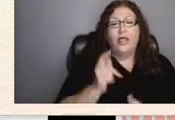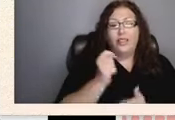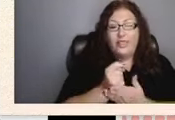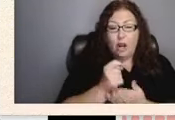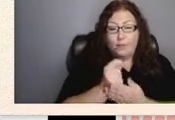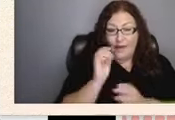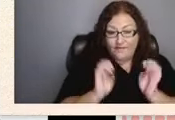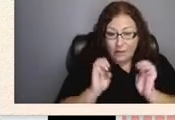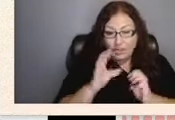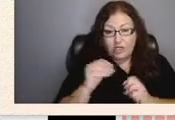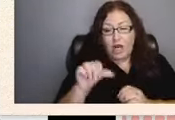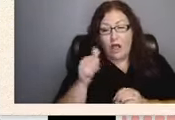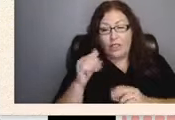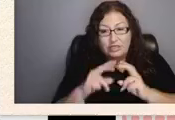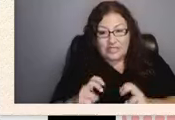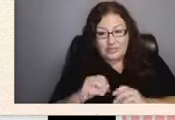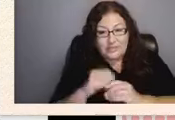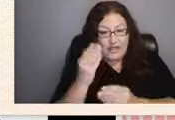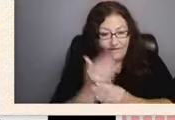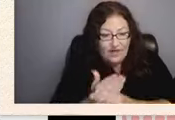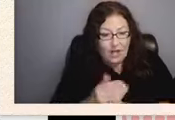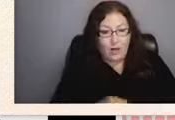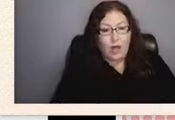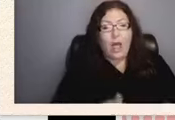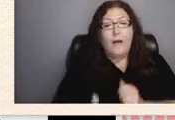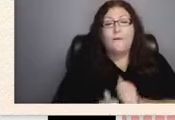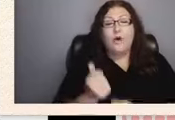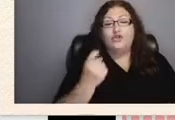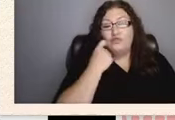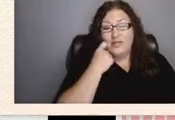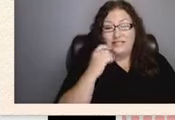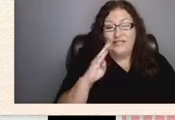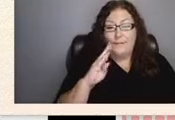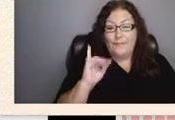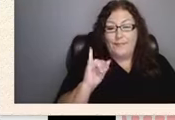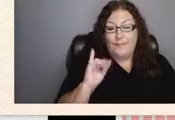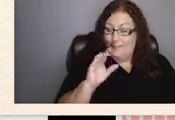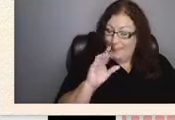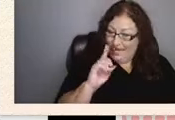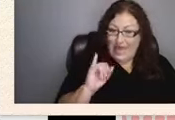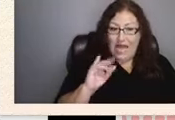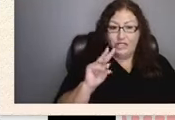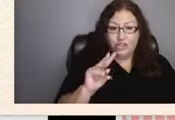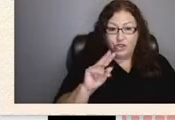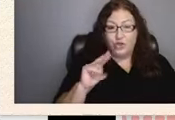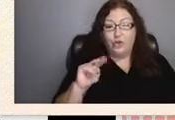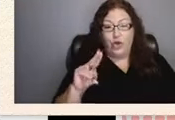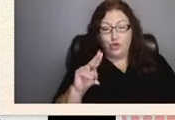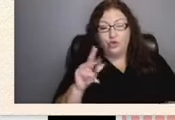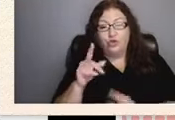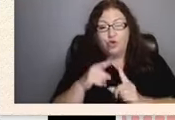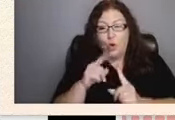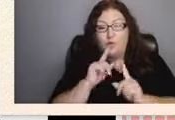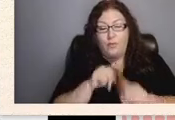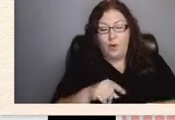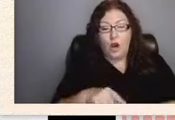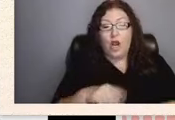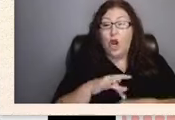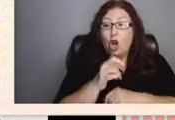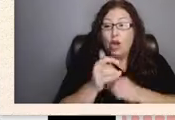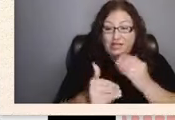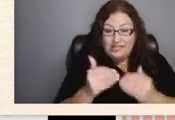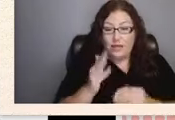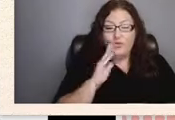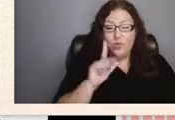other assessments in the file, and the most recent BDI-2 new score report. And Early Steps will ask the family to